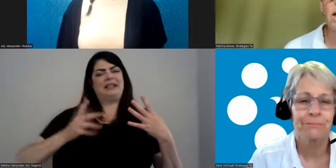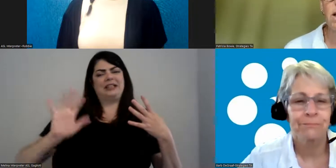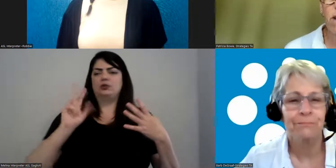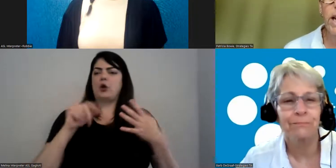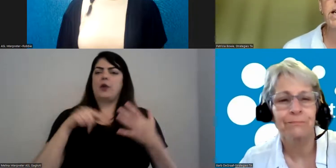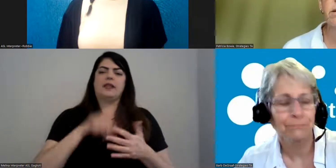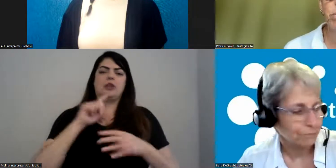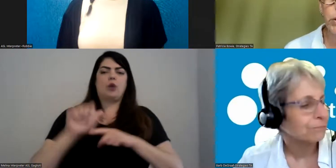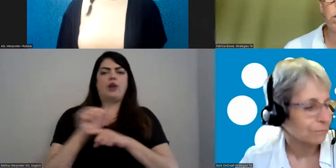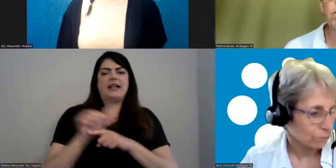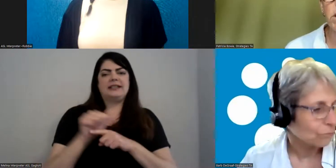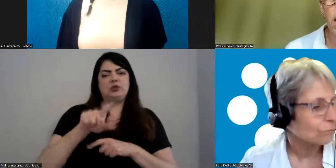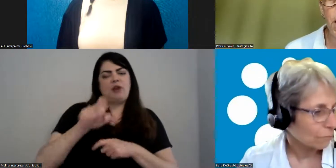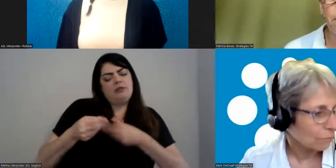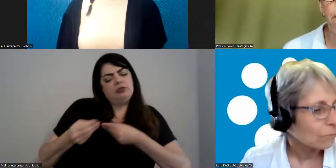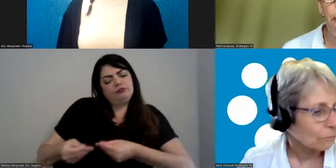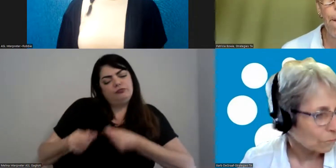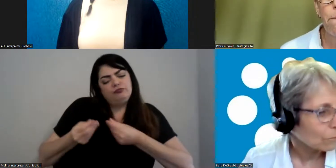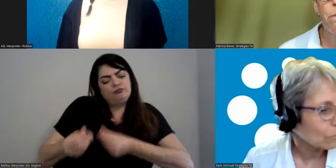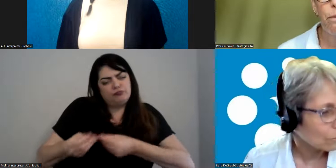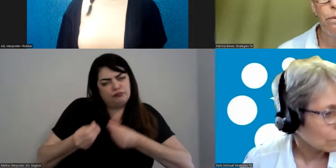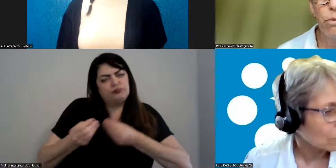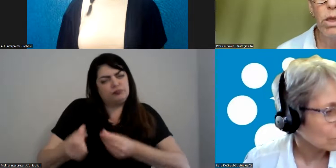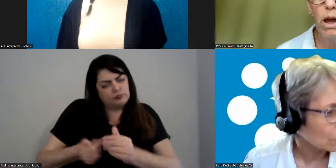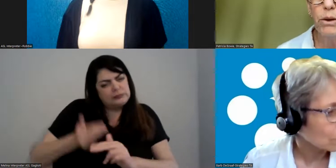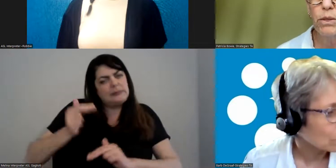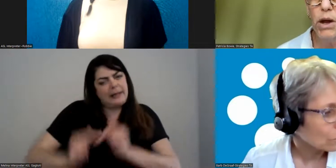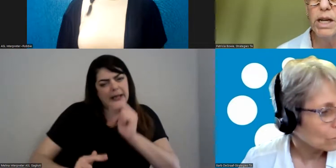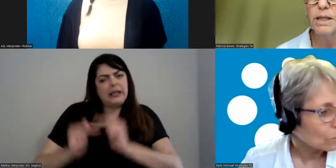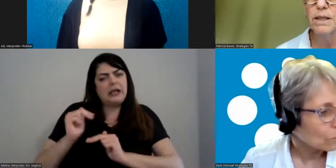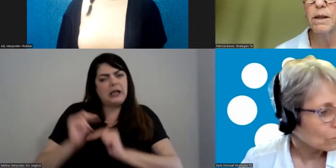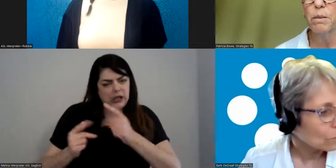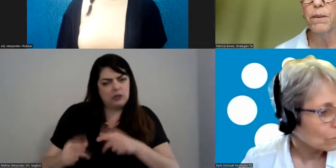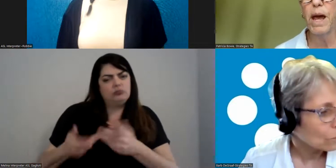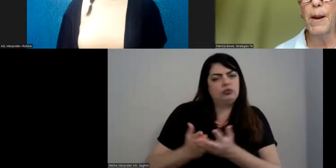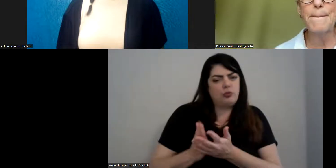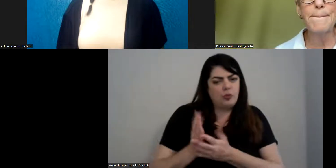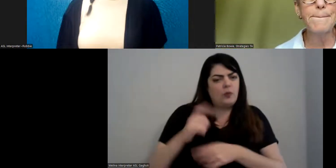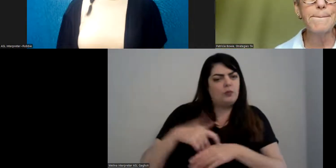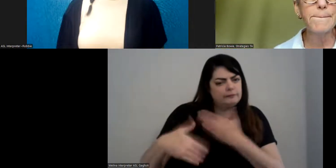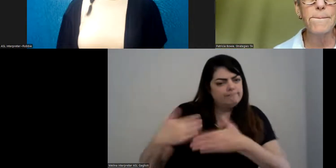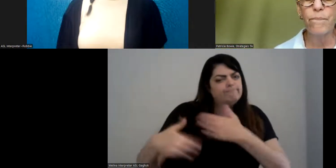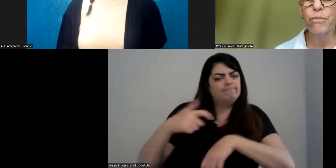nurture, right? And build over time. Other thoughts about that?